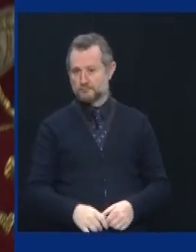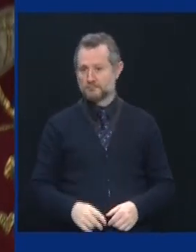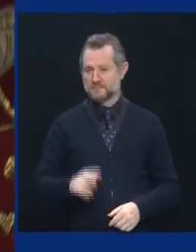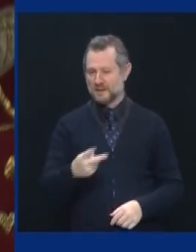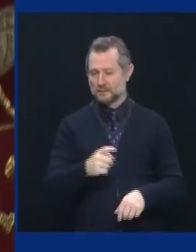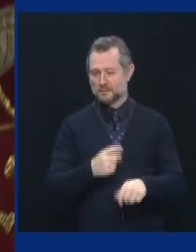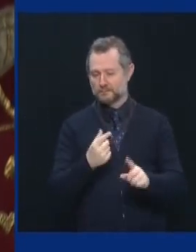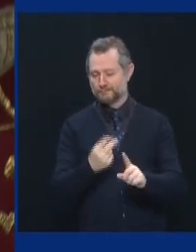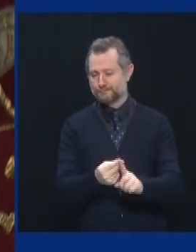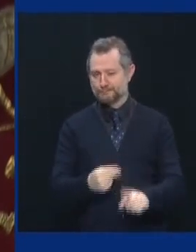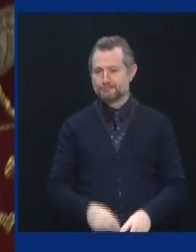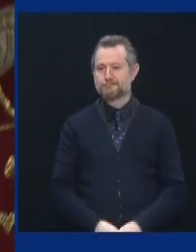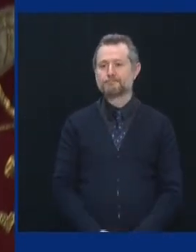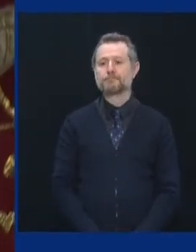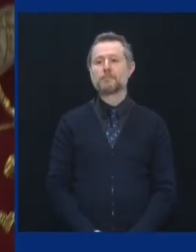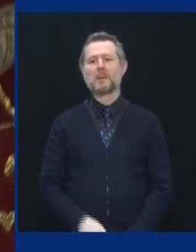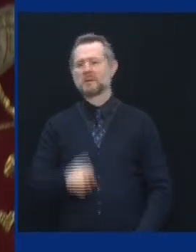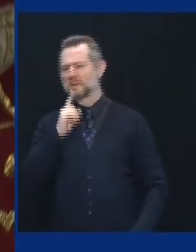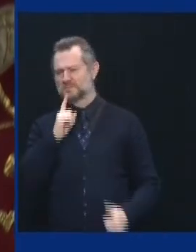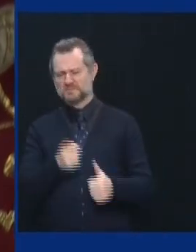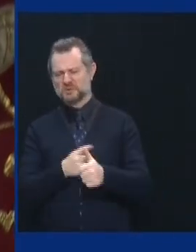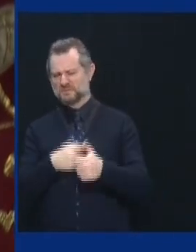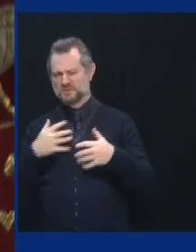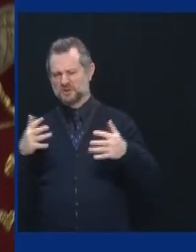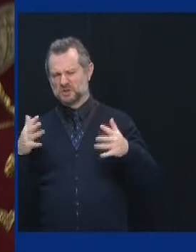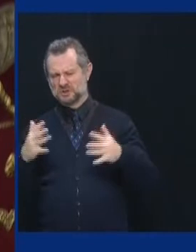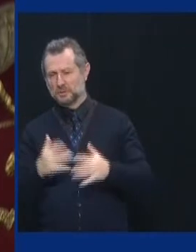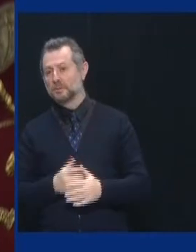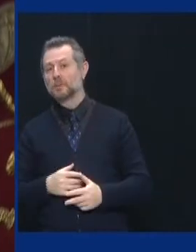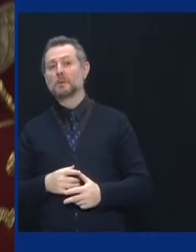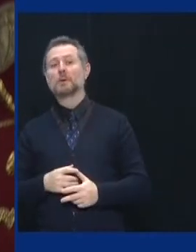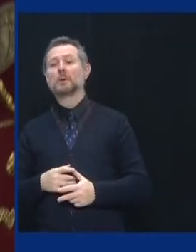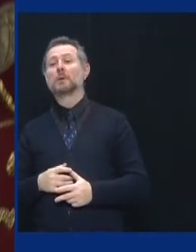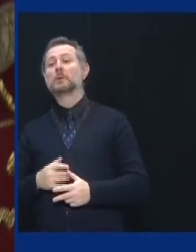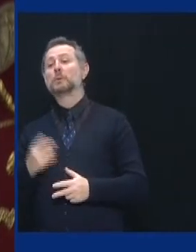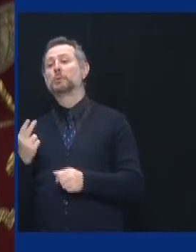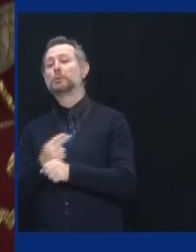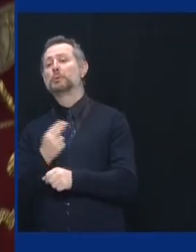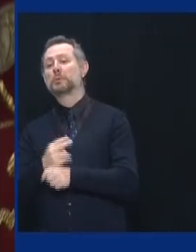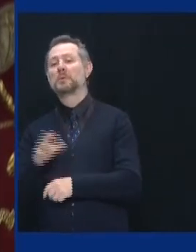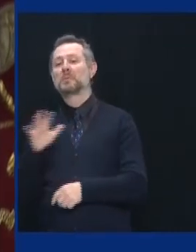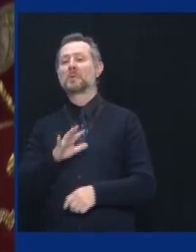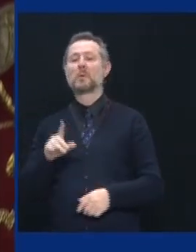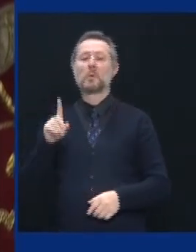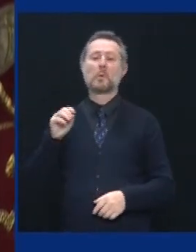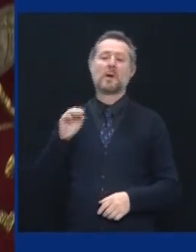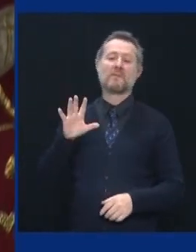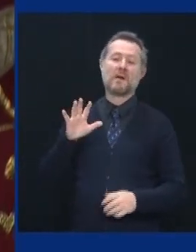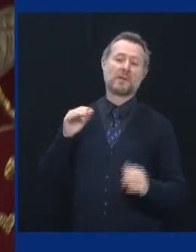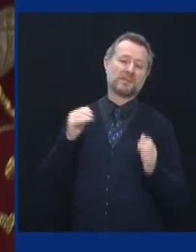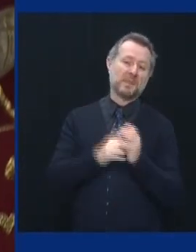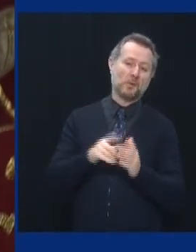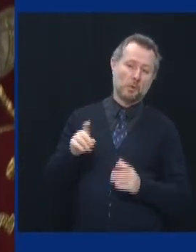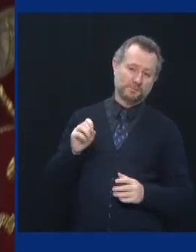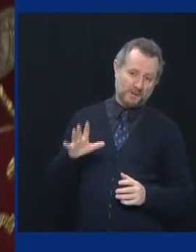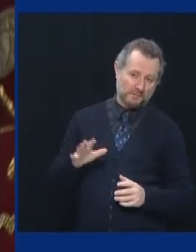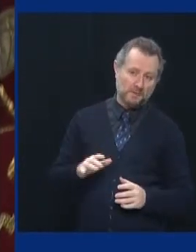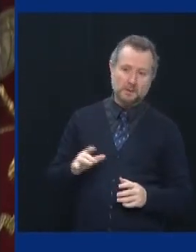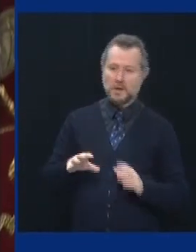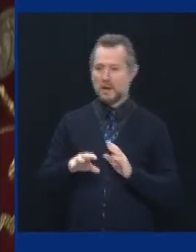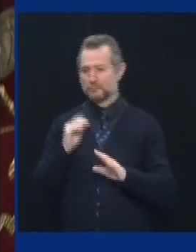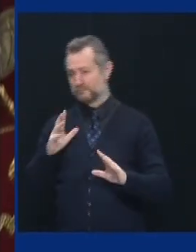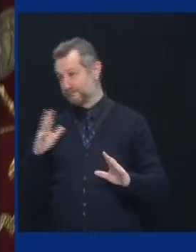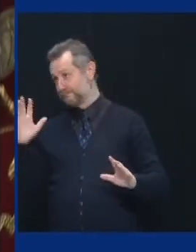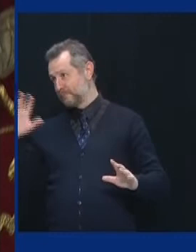the clinical day 1 is now completed. We have used about 105,000 doses out of that 225 that